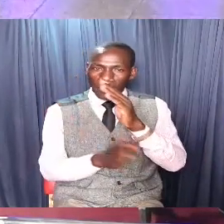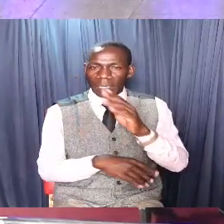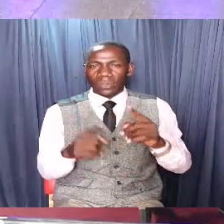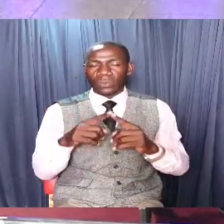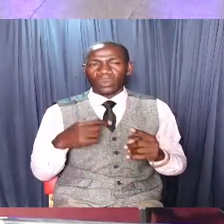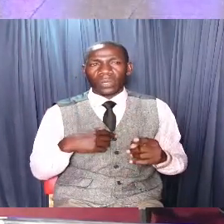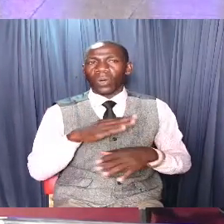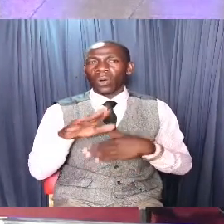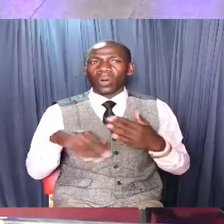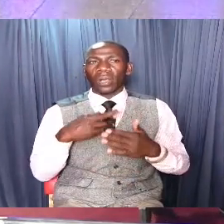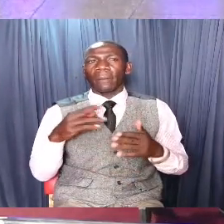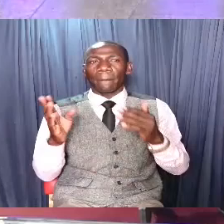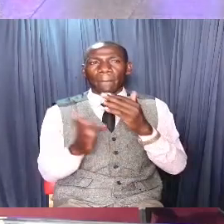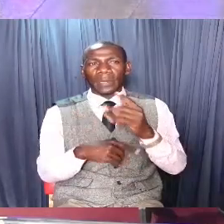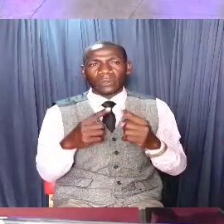bad unto him.